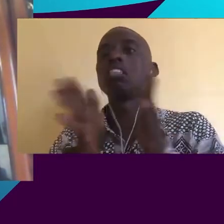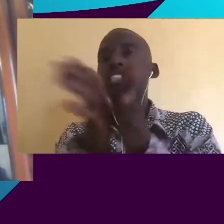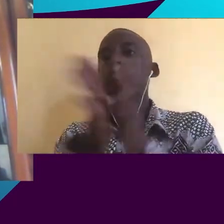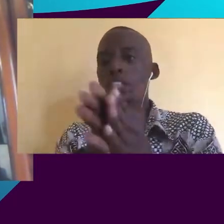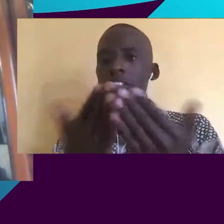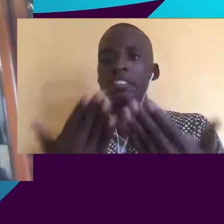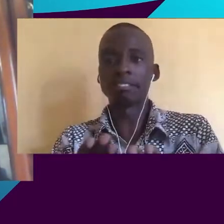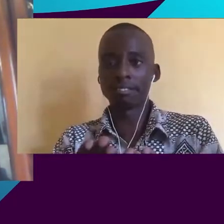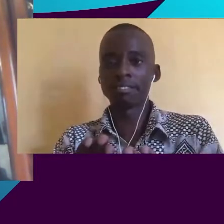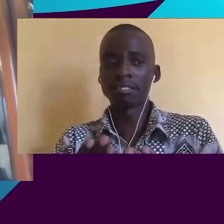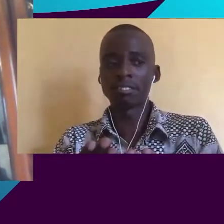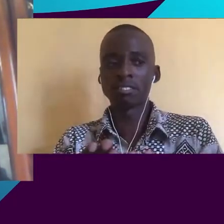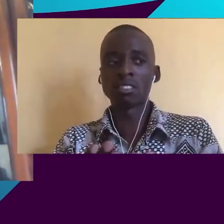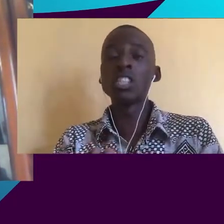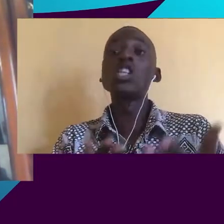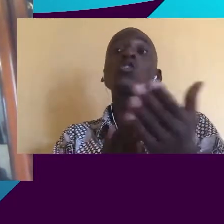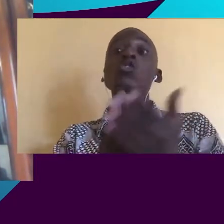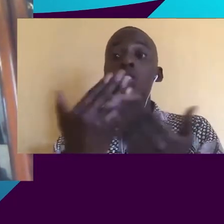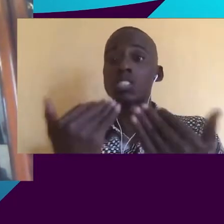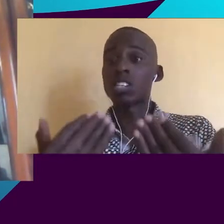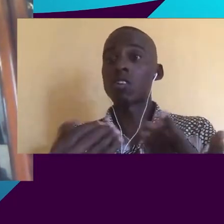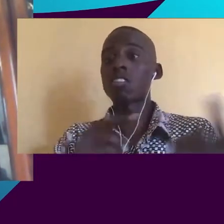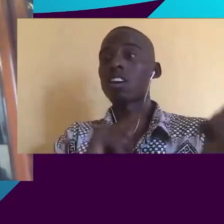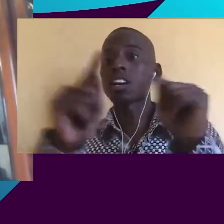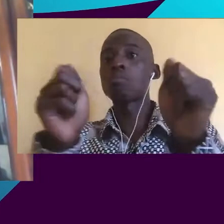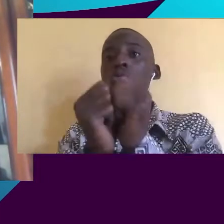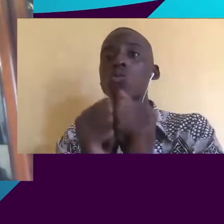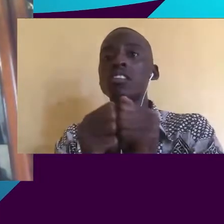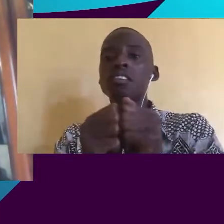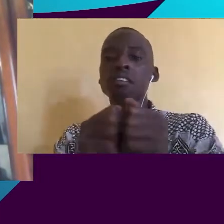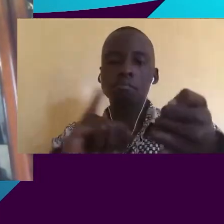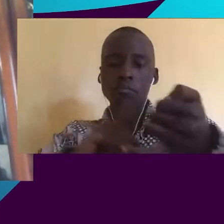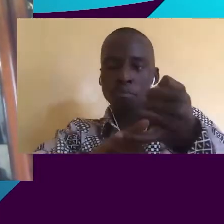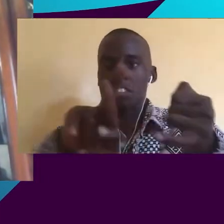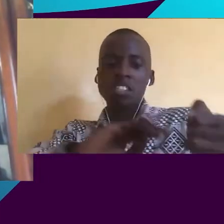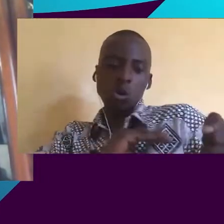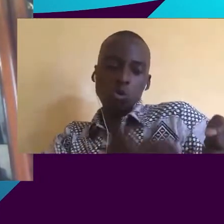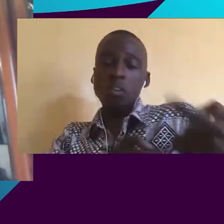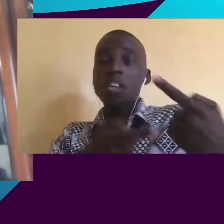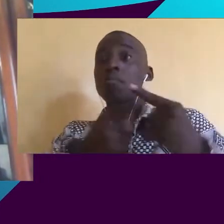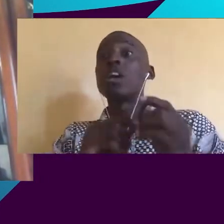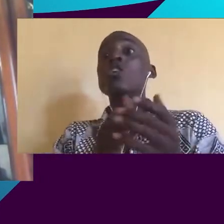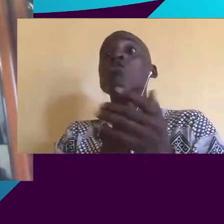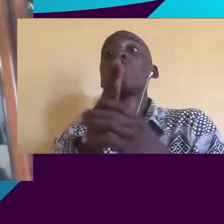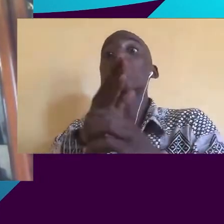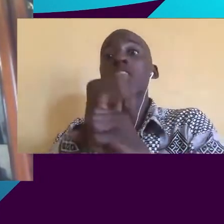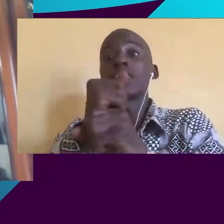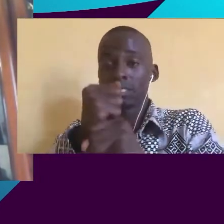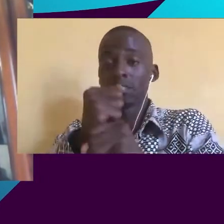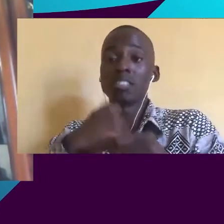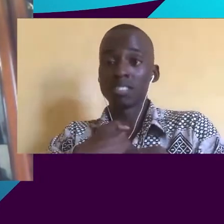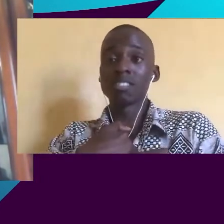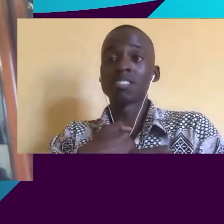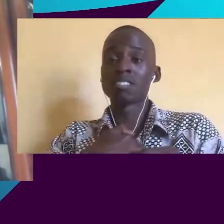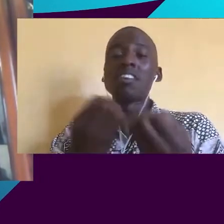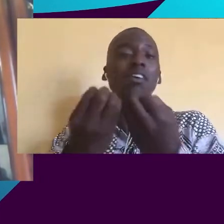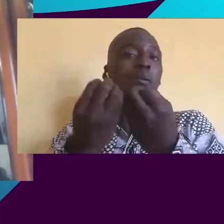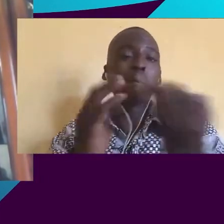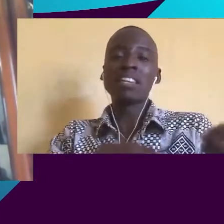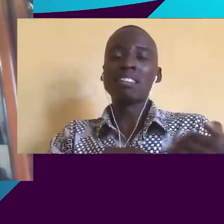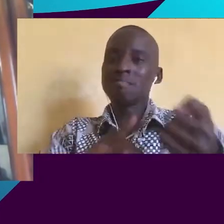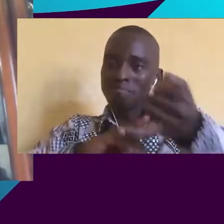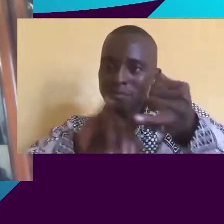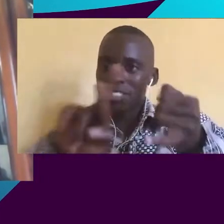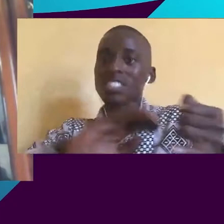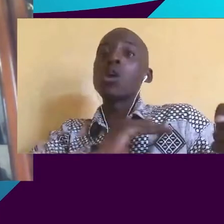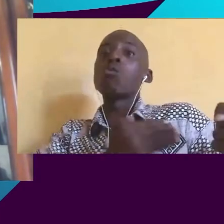Of course, now they are coming in with the senior ladies and everything. But trust me, senior ladies in most of these sports, and I can assure you, because I